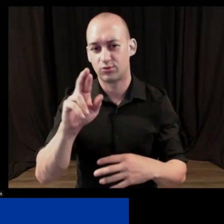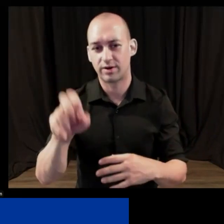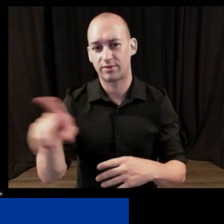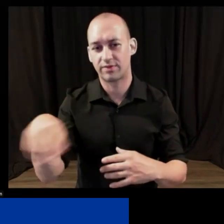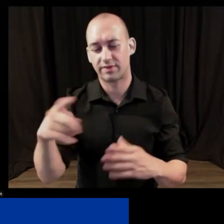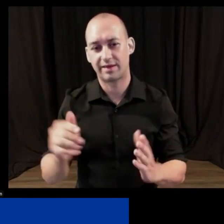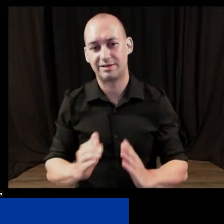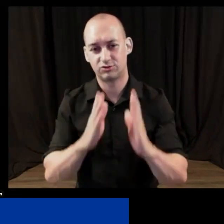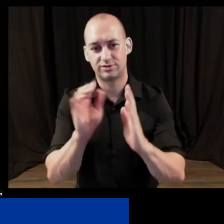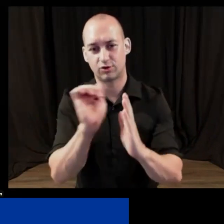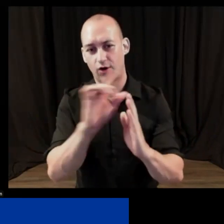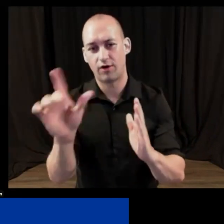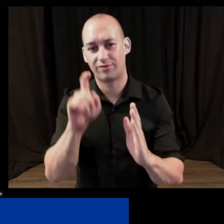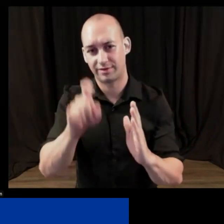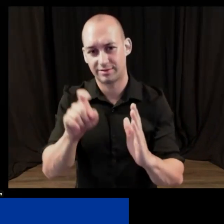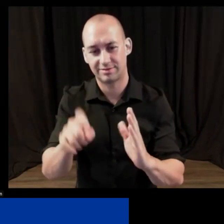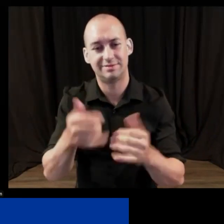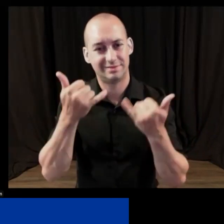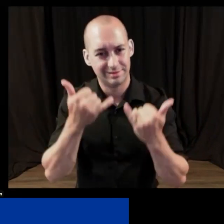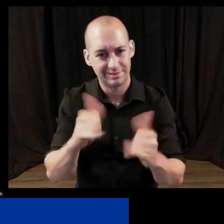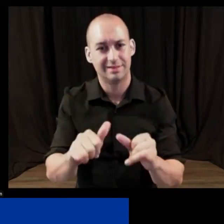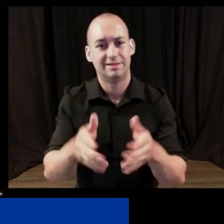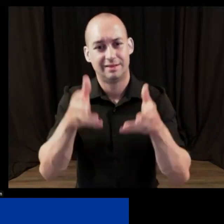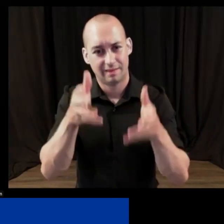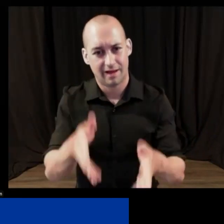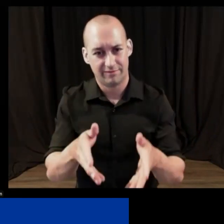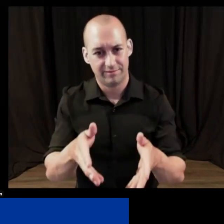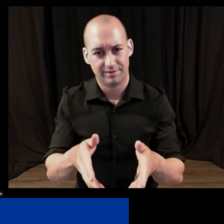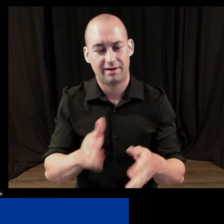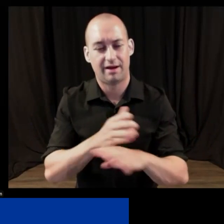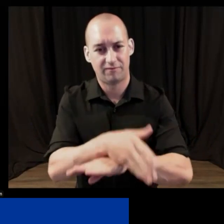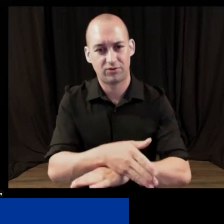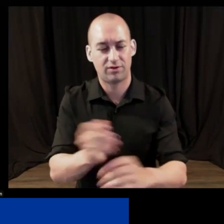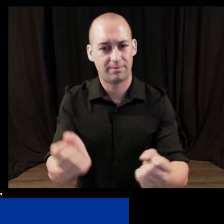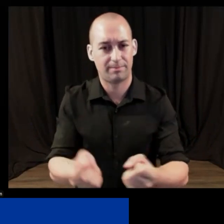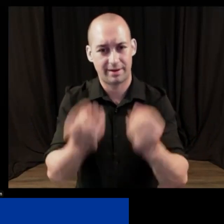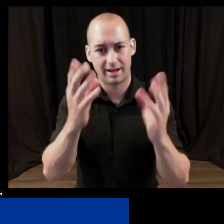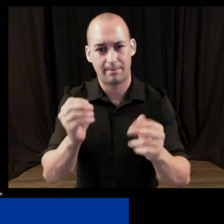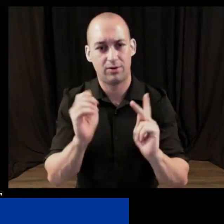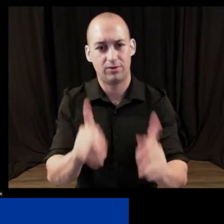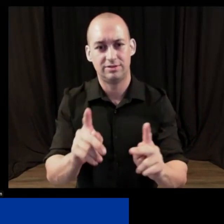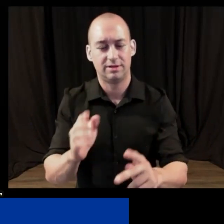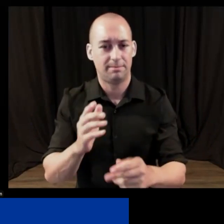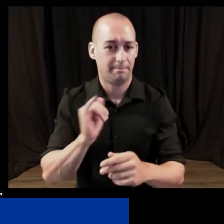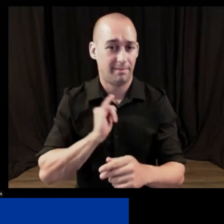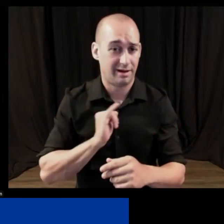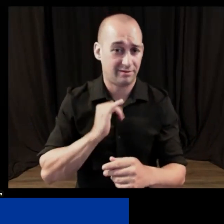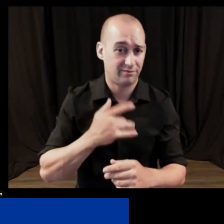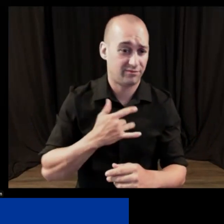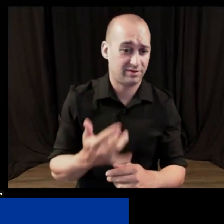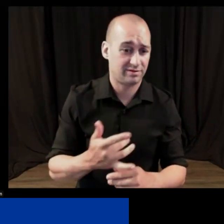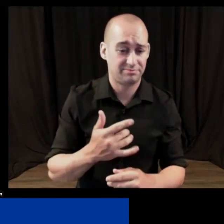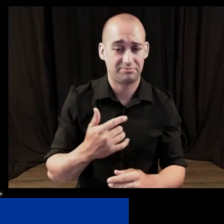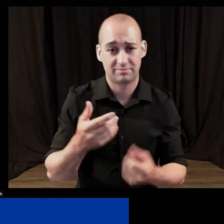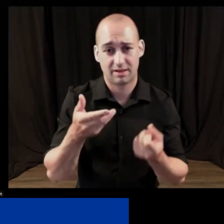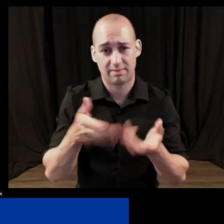needs. There are still many remaining needs, and there are lots of opportunities. I guess my own inclination is you let 1,000 flowers bloom.